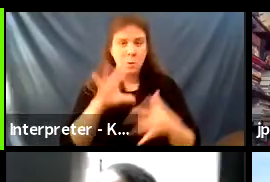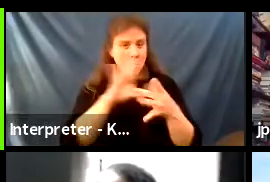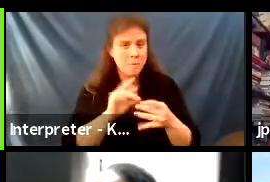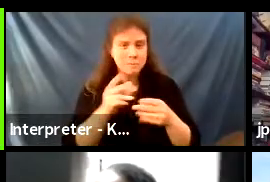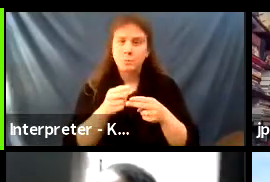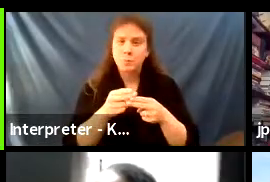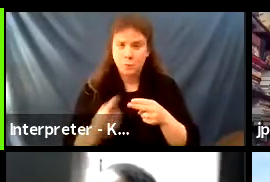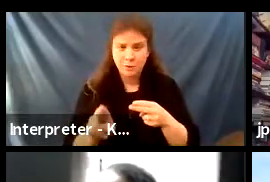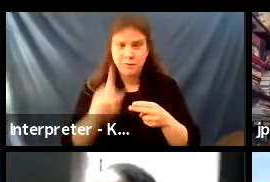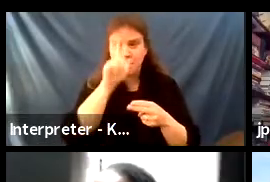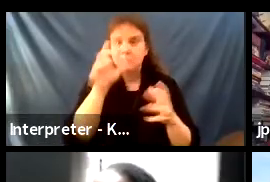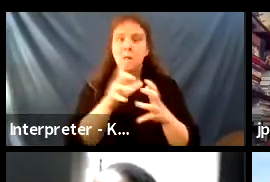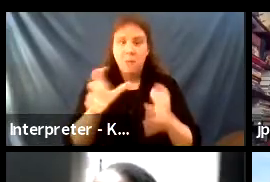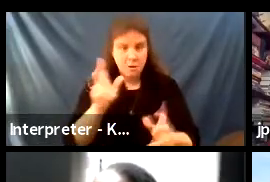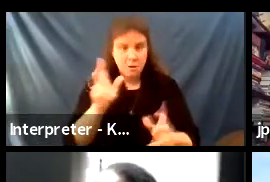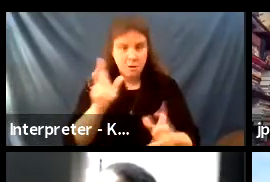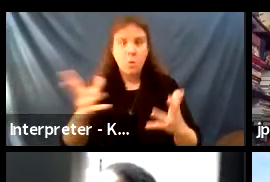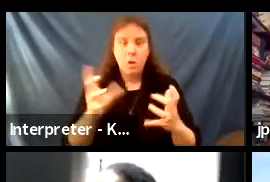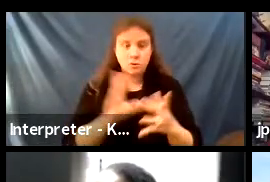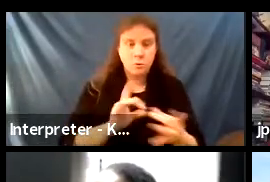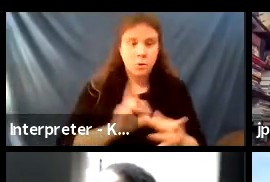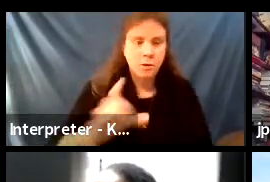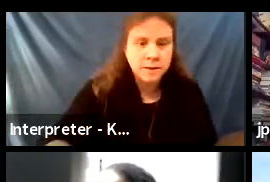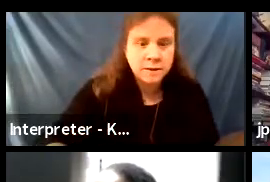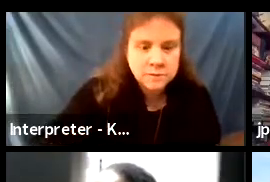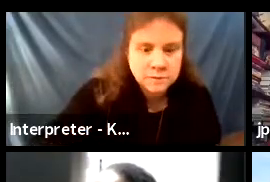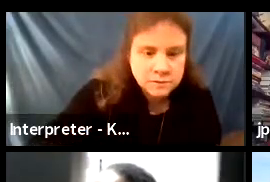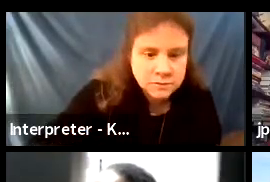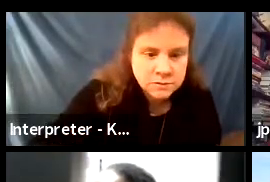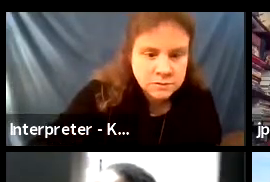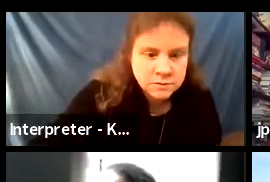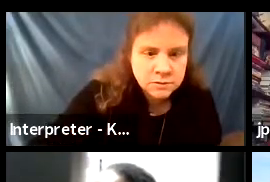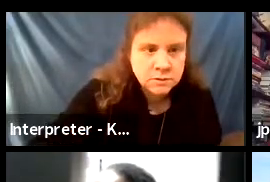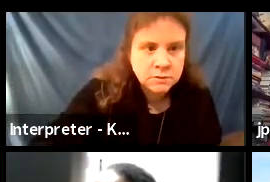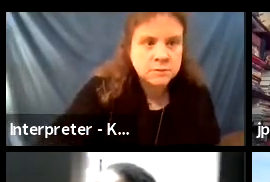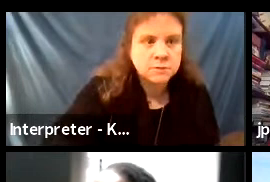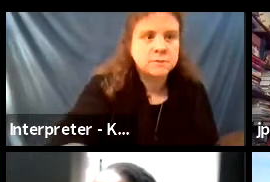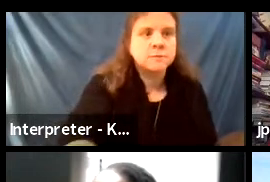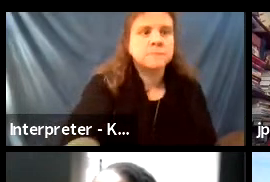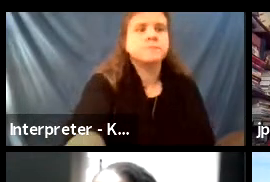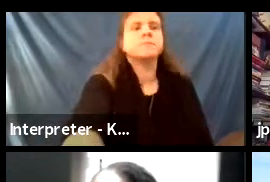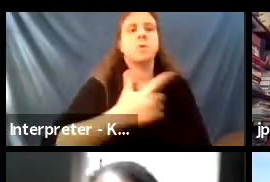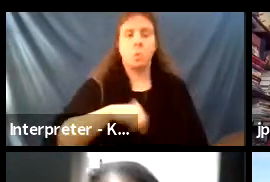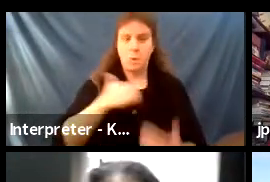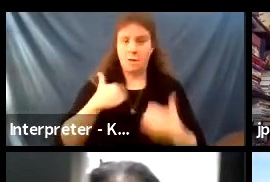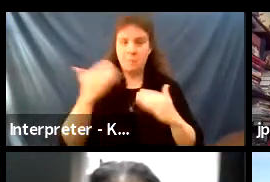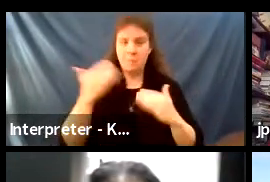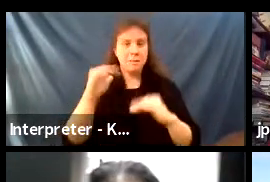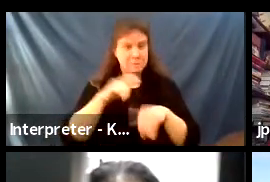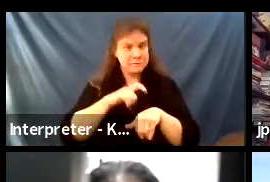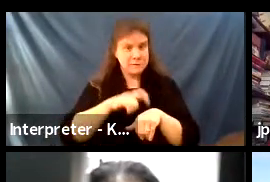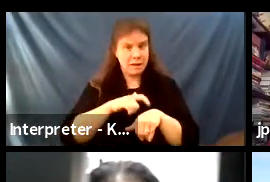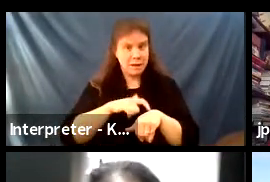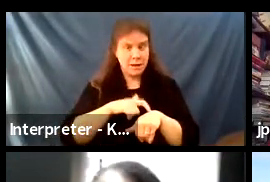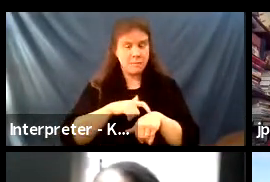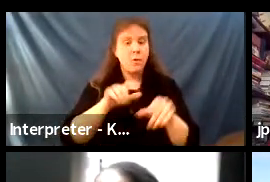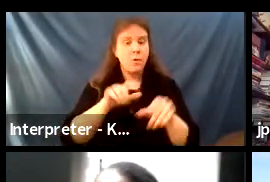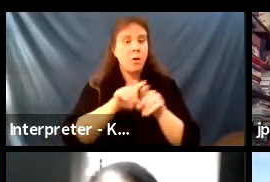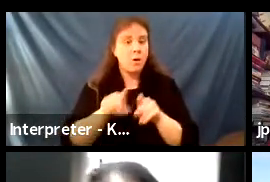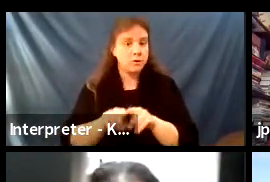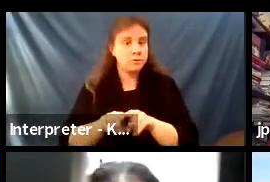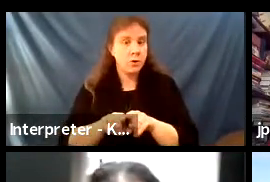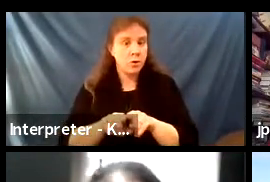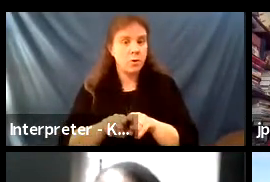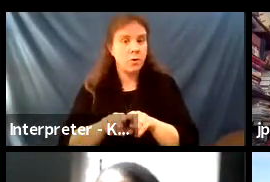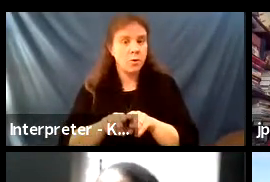a lot of people that want to comment. We don't have a lot of time. And then it also sounds like, Lisa, it's not lack